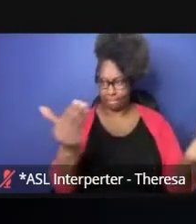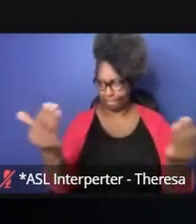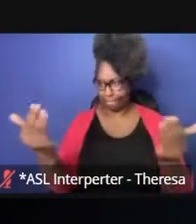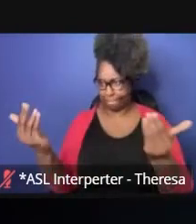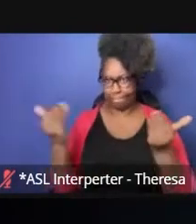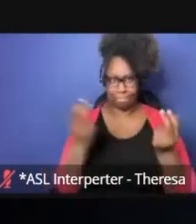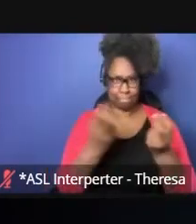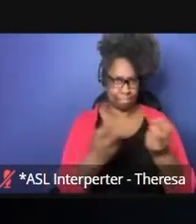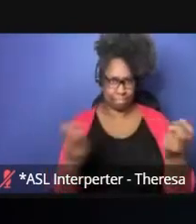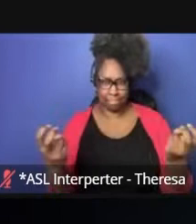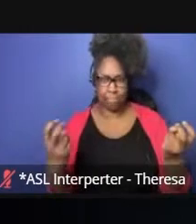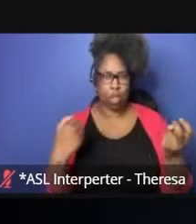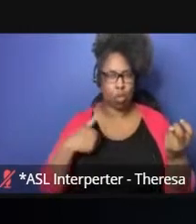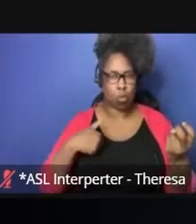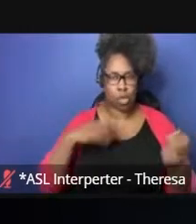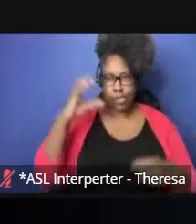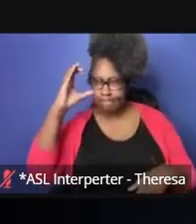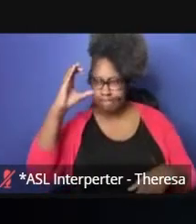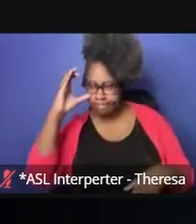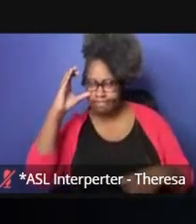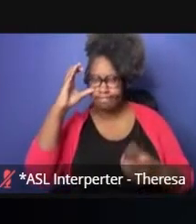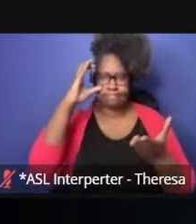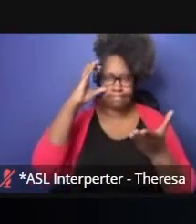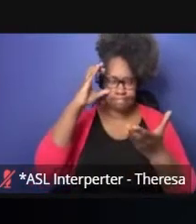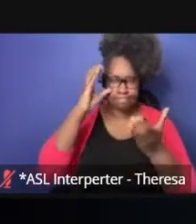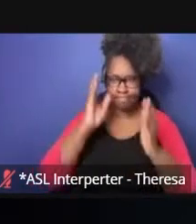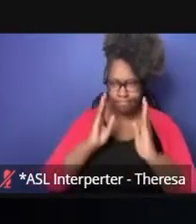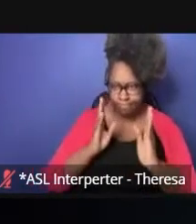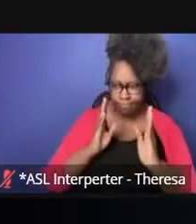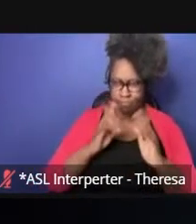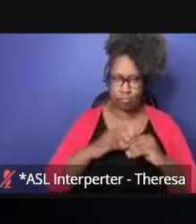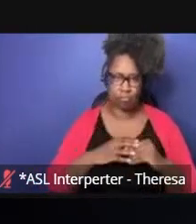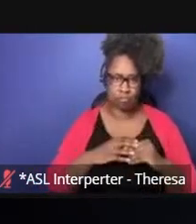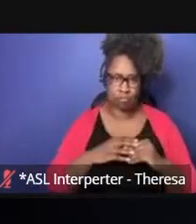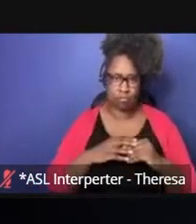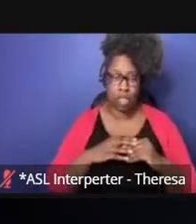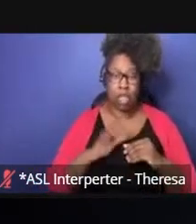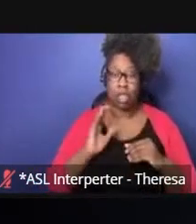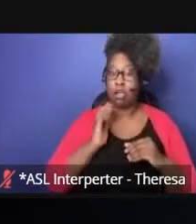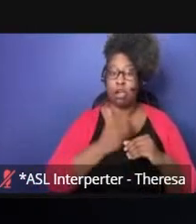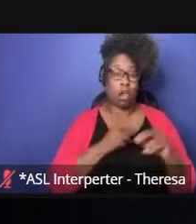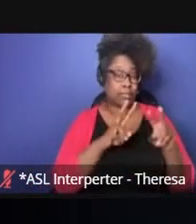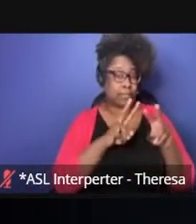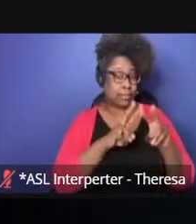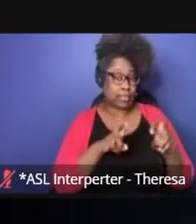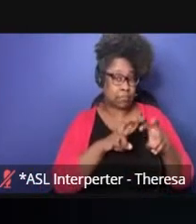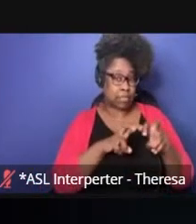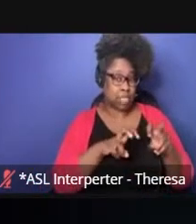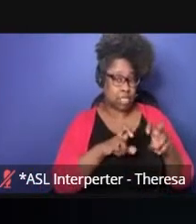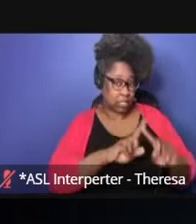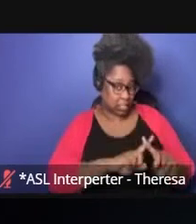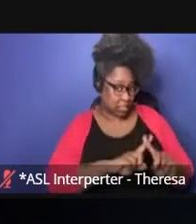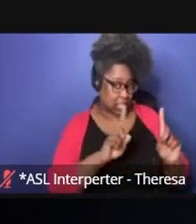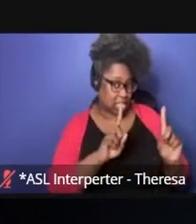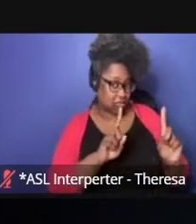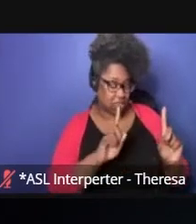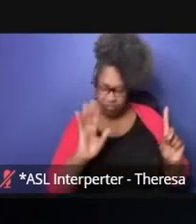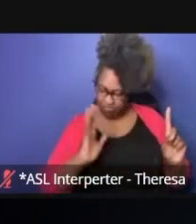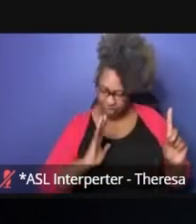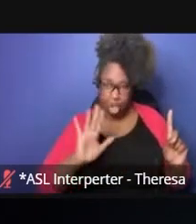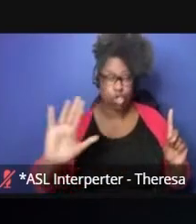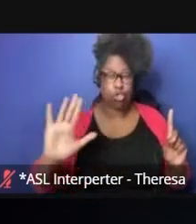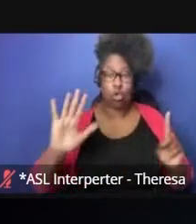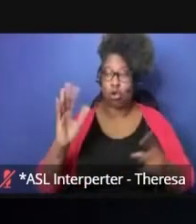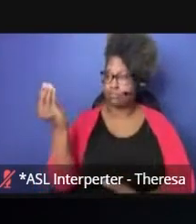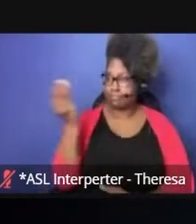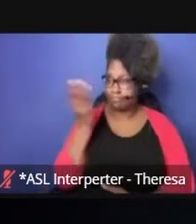we are hearing you. And even if we cannot count it as our assessment for the state, we value your input and we're going to create something